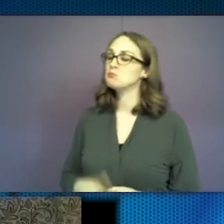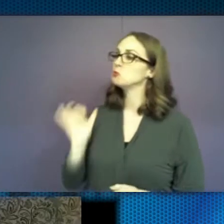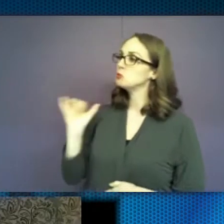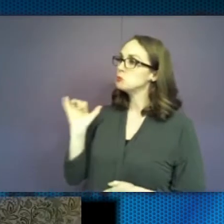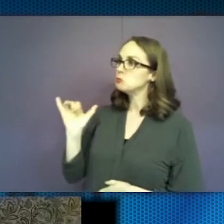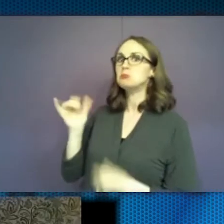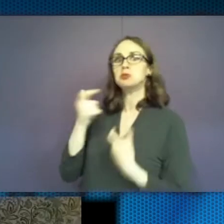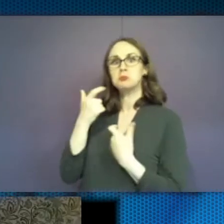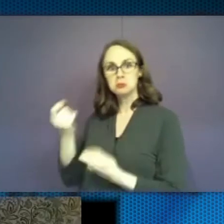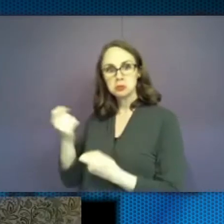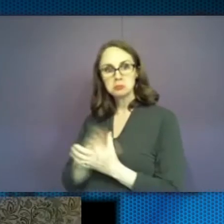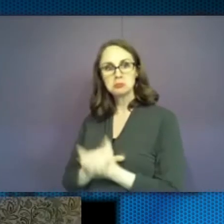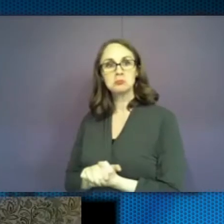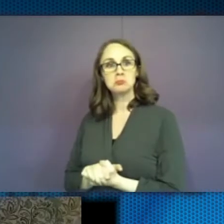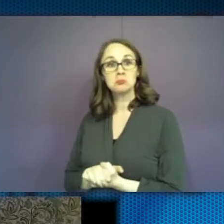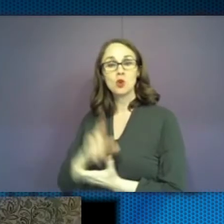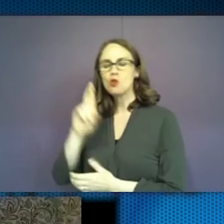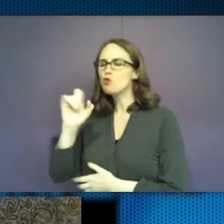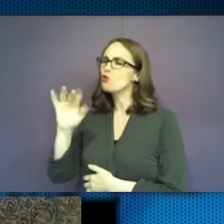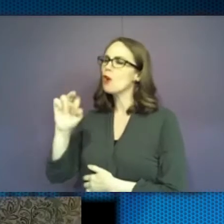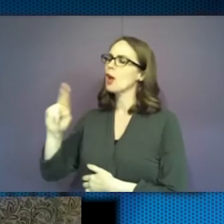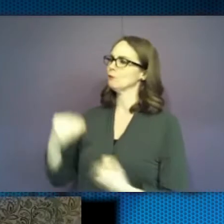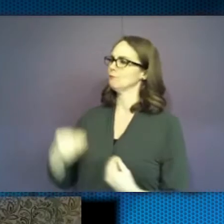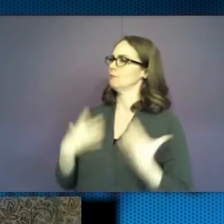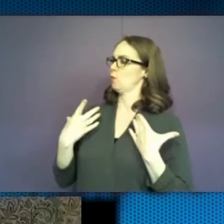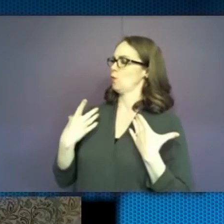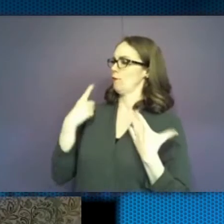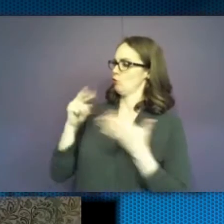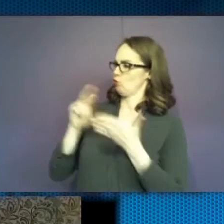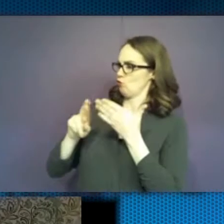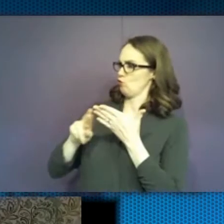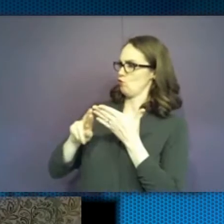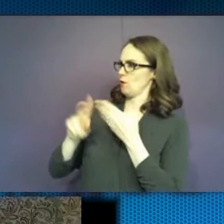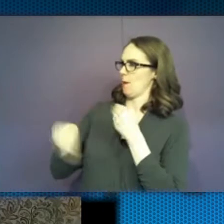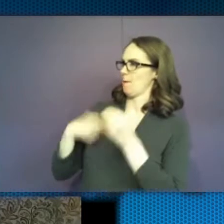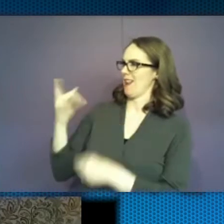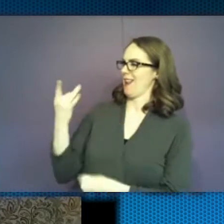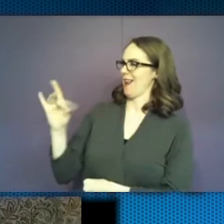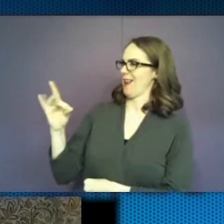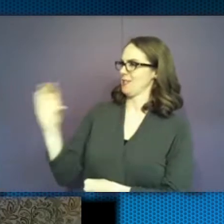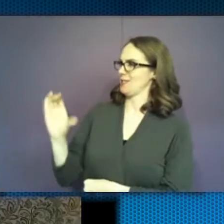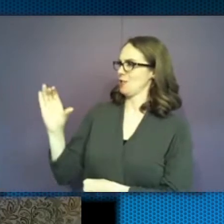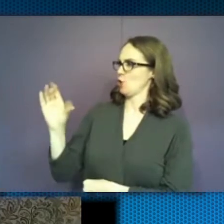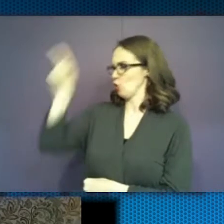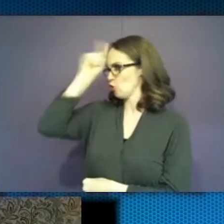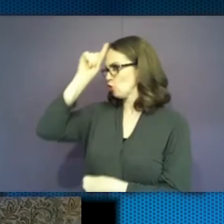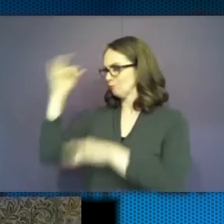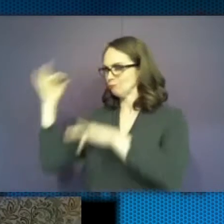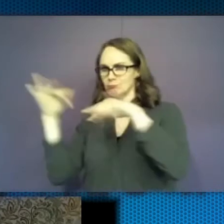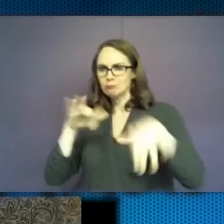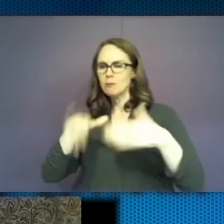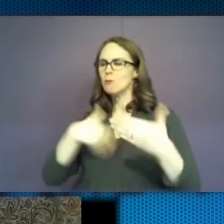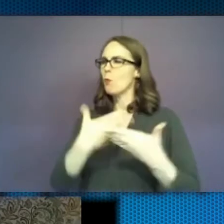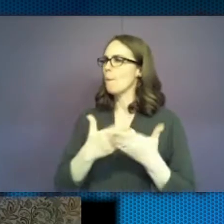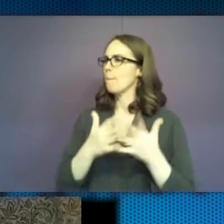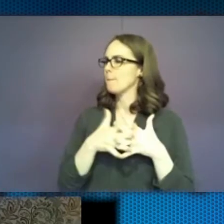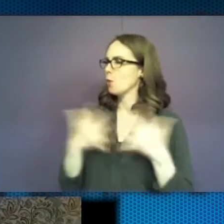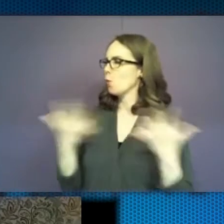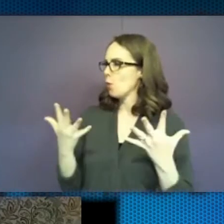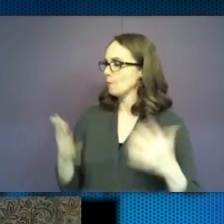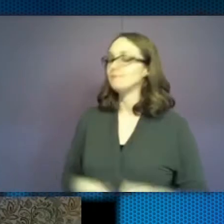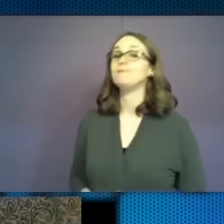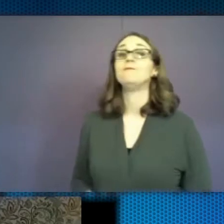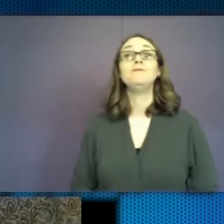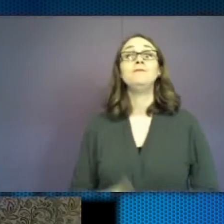interesting. Reiner, what inspired you to start doing research on 18th century German migration to America? So originally